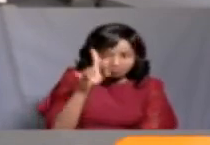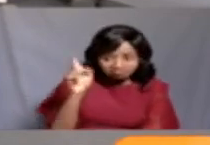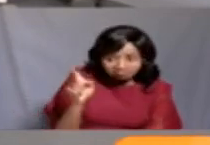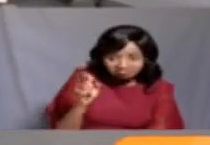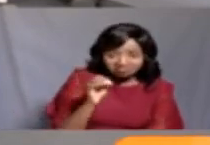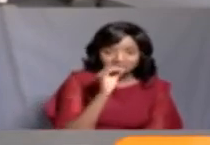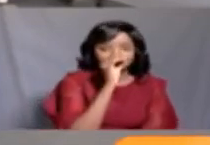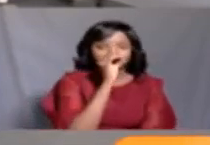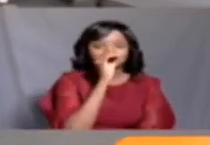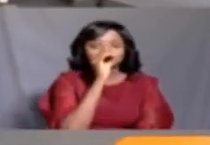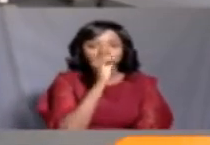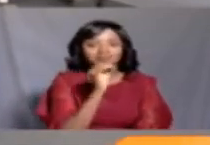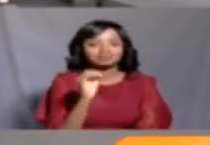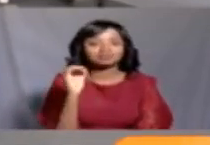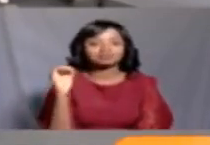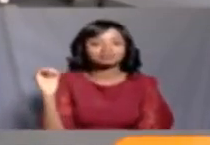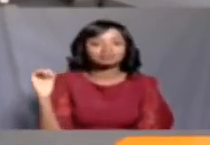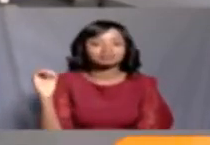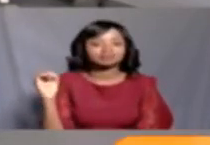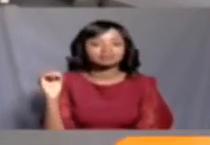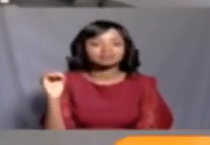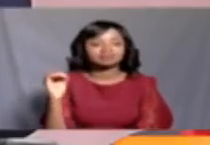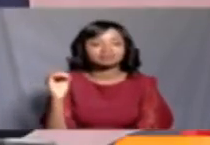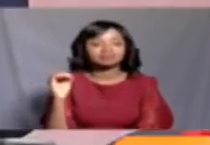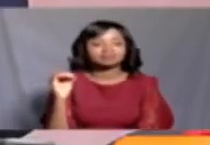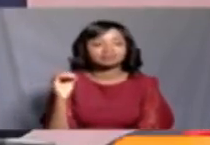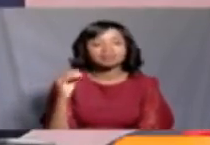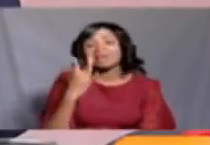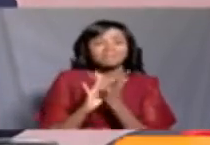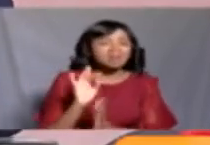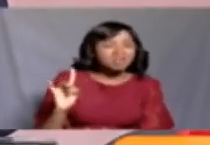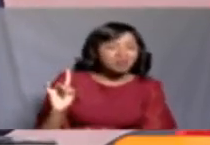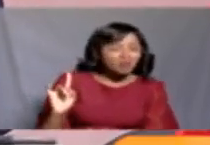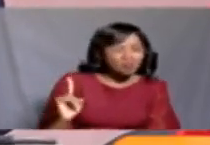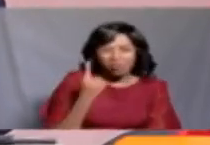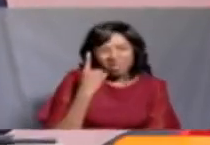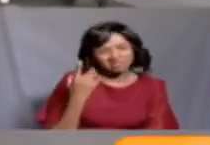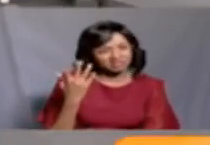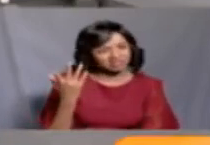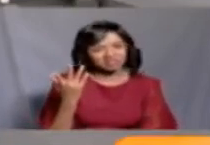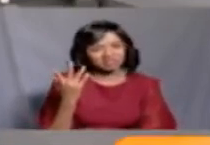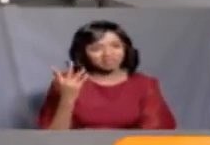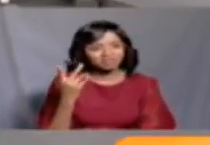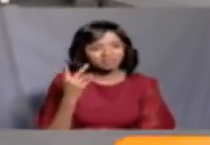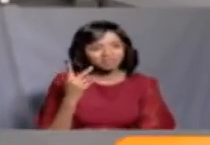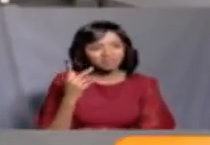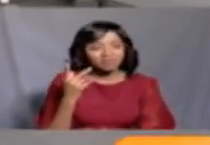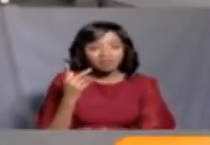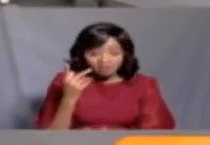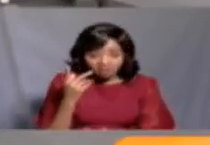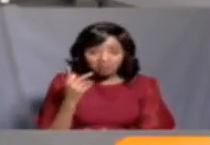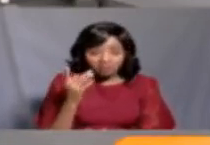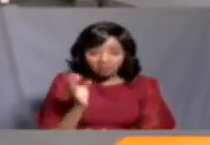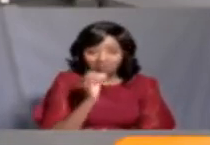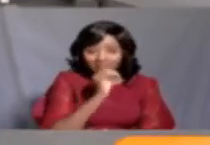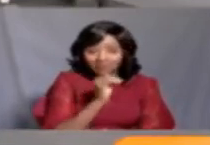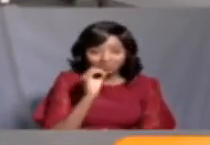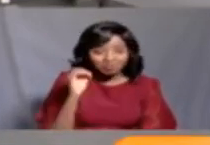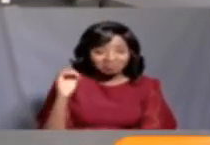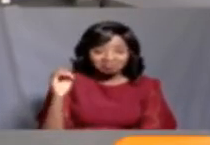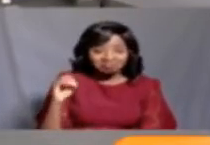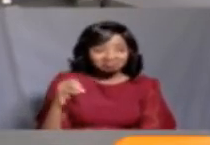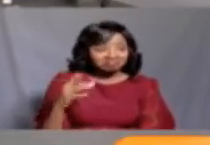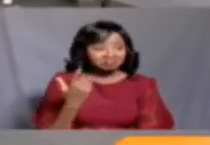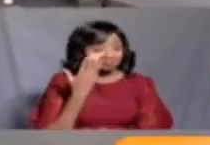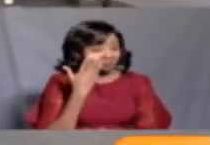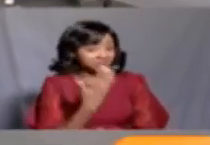None. Yeah. This is just like a mini, okay, just one. This is like a mini poll to give a sense of, at home we never talked about it. Yeah. So even